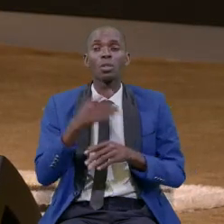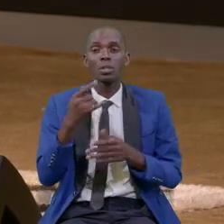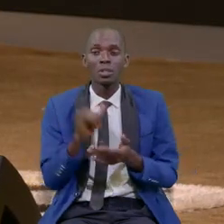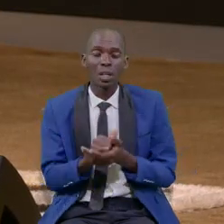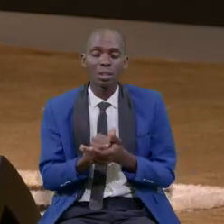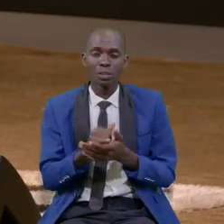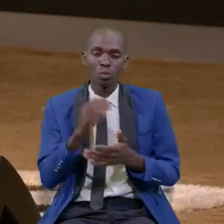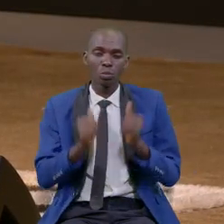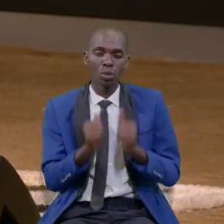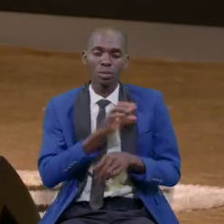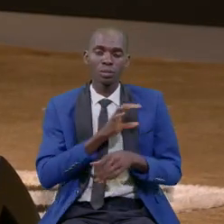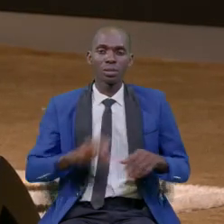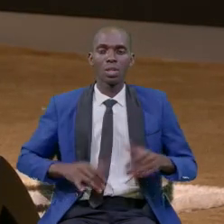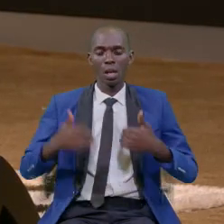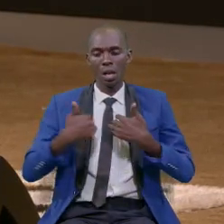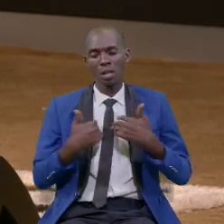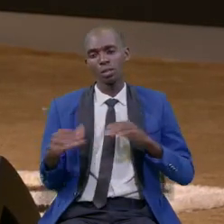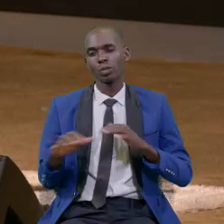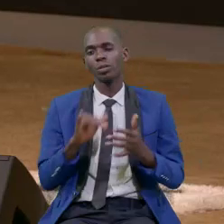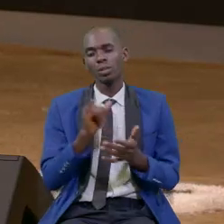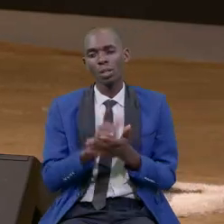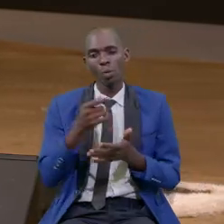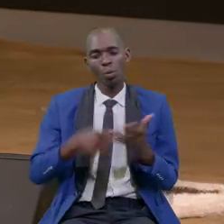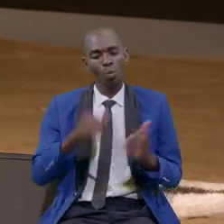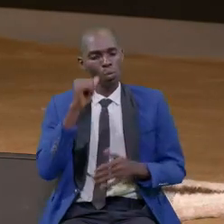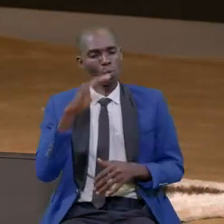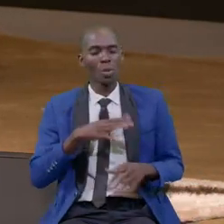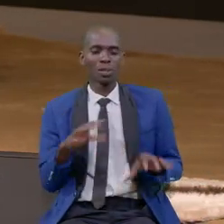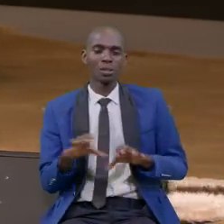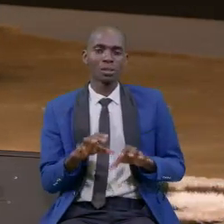has done? That's what she did. She built